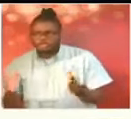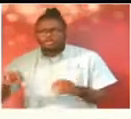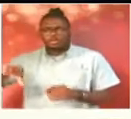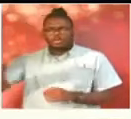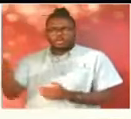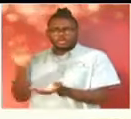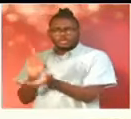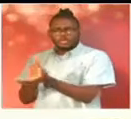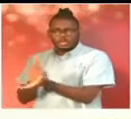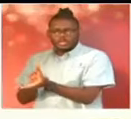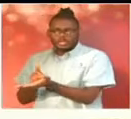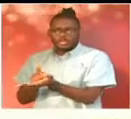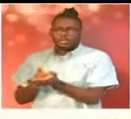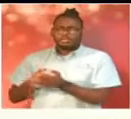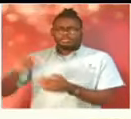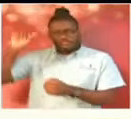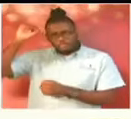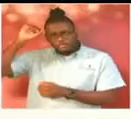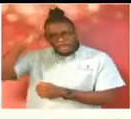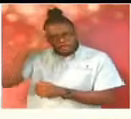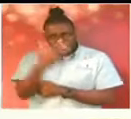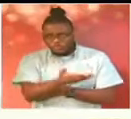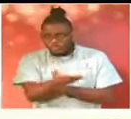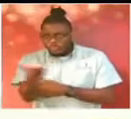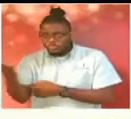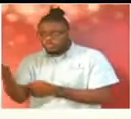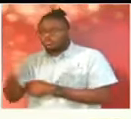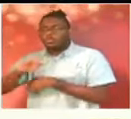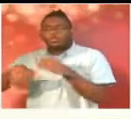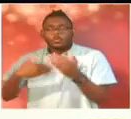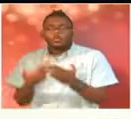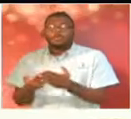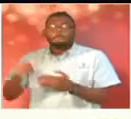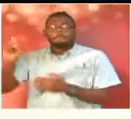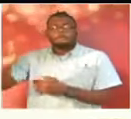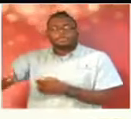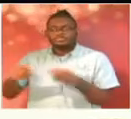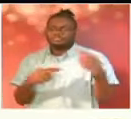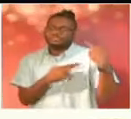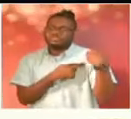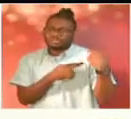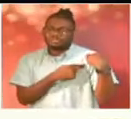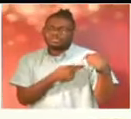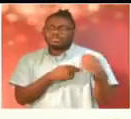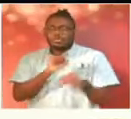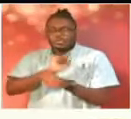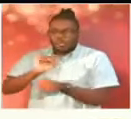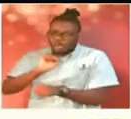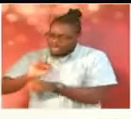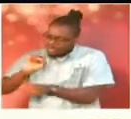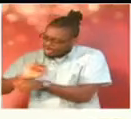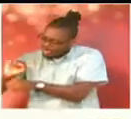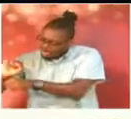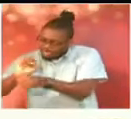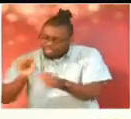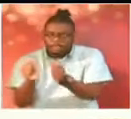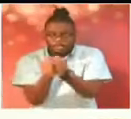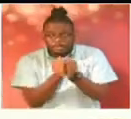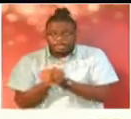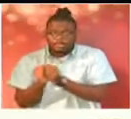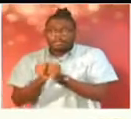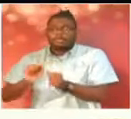about, and to remind everyone that we all need to do our part. We all need to hold the fort together in order to get this under